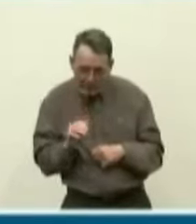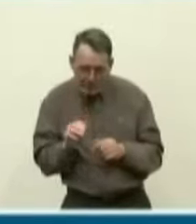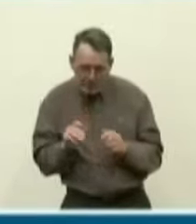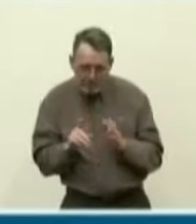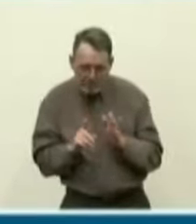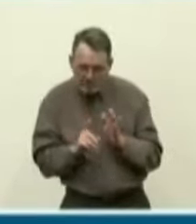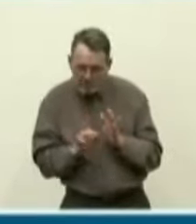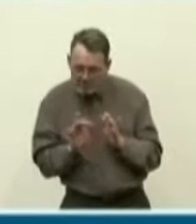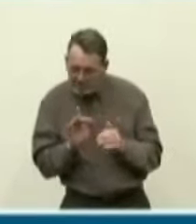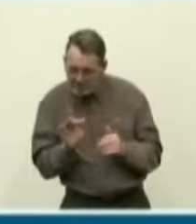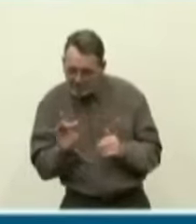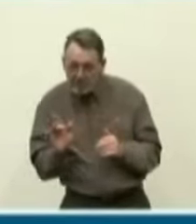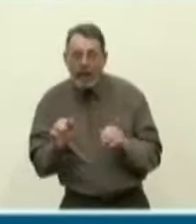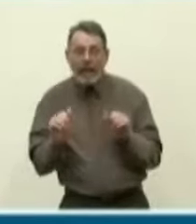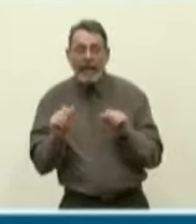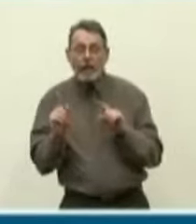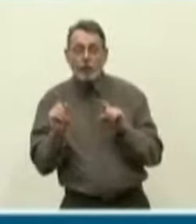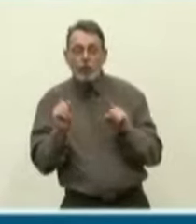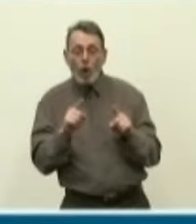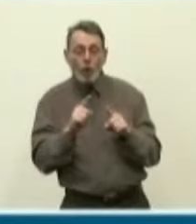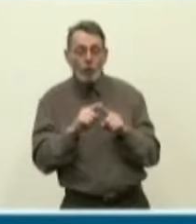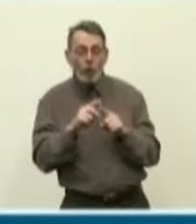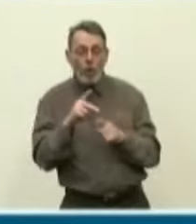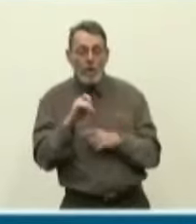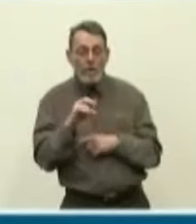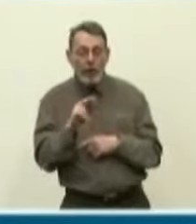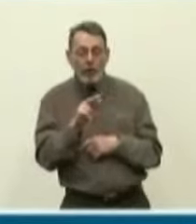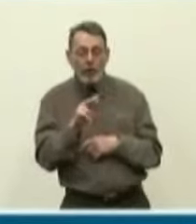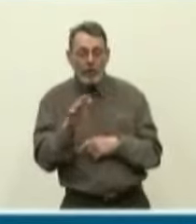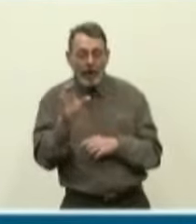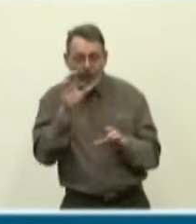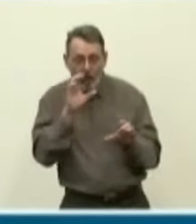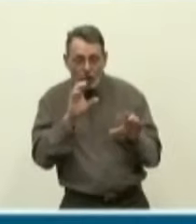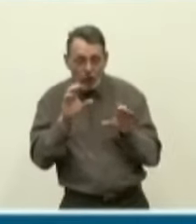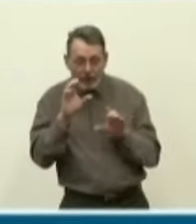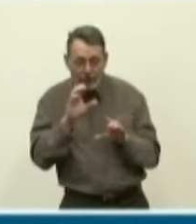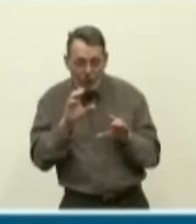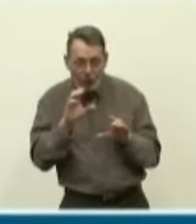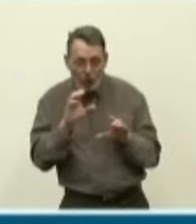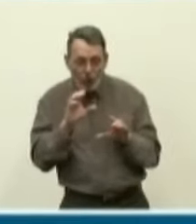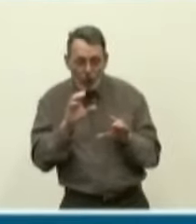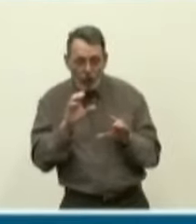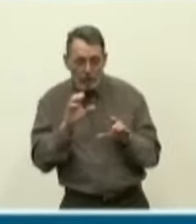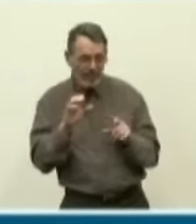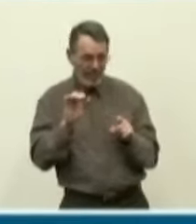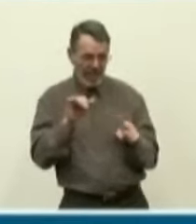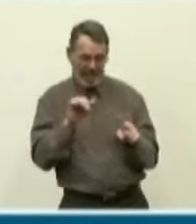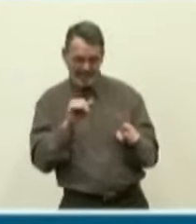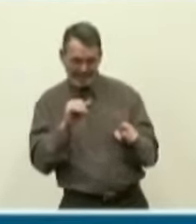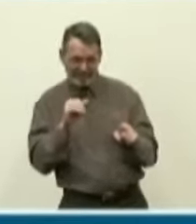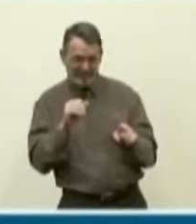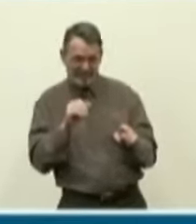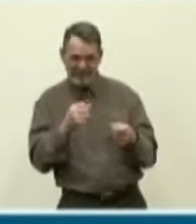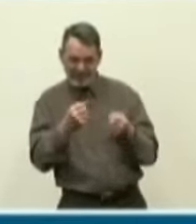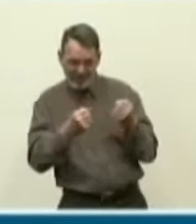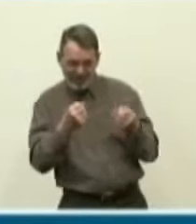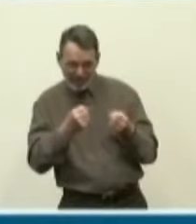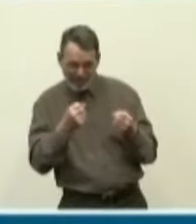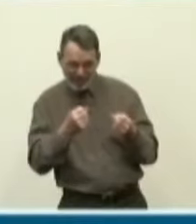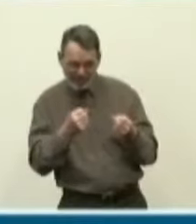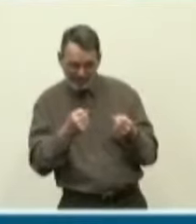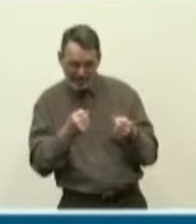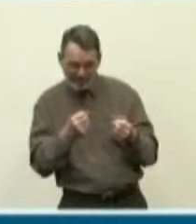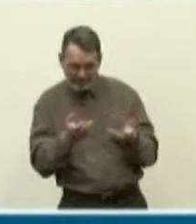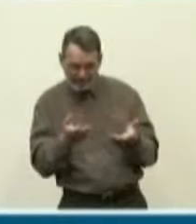2001. Can you go to the area of Pier 35 and look for this 852 suspect vehicle that's for the 13 Charles's run?